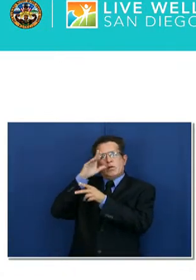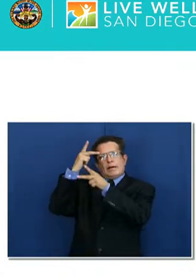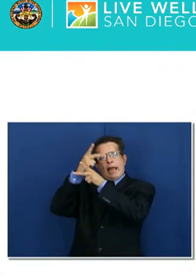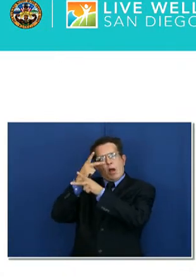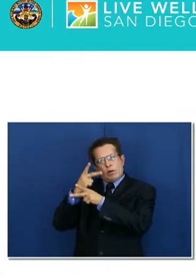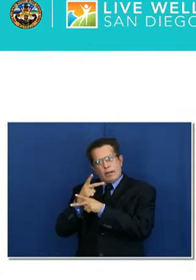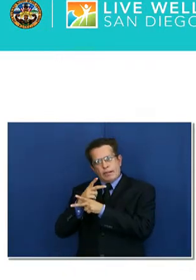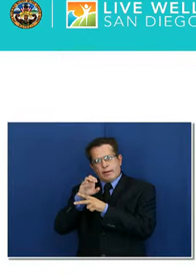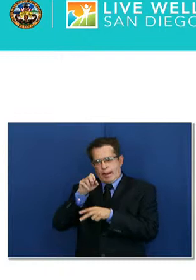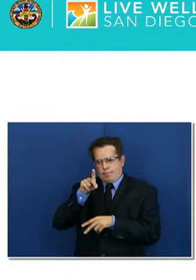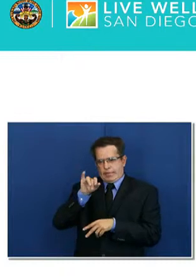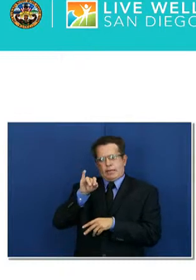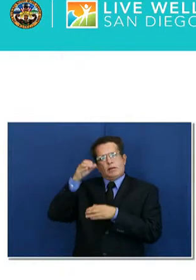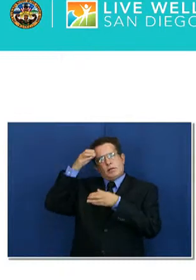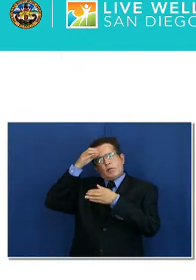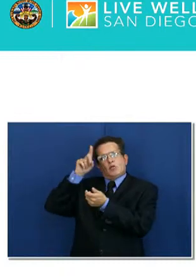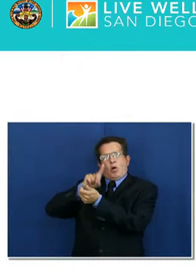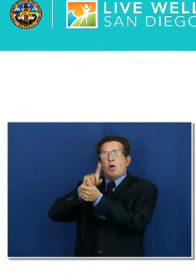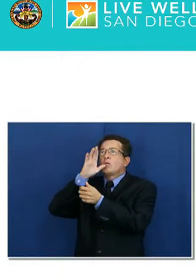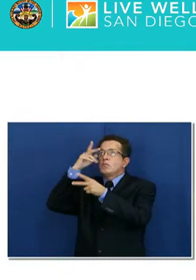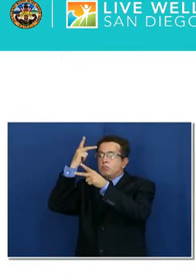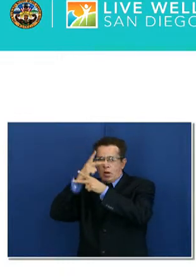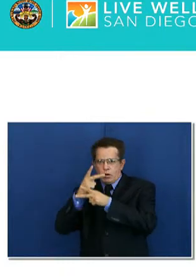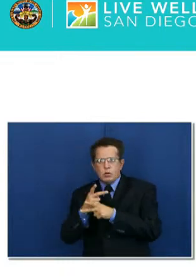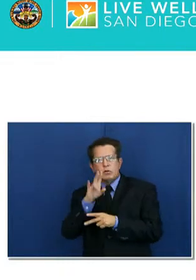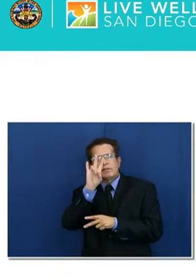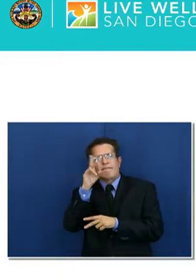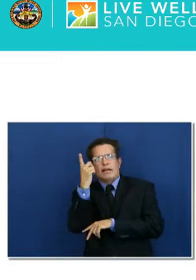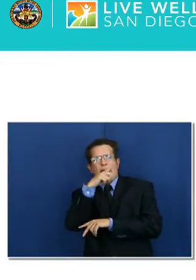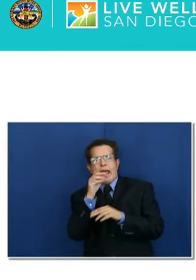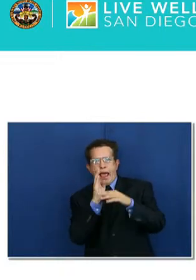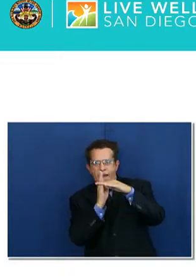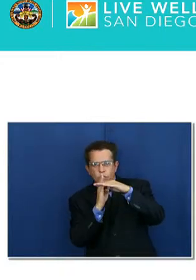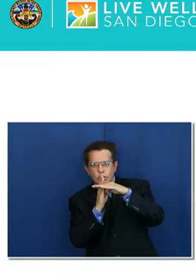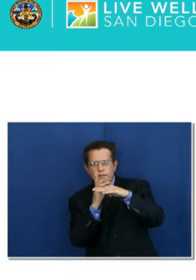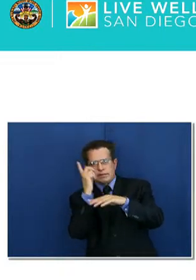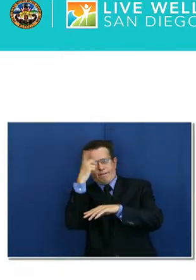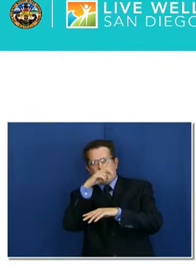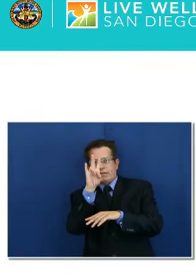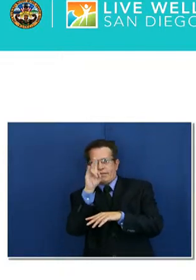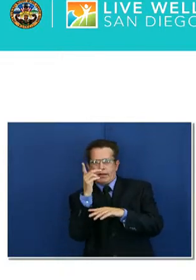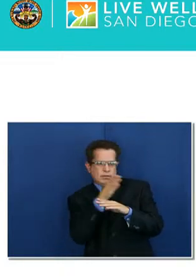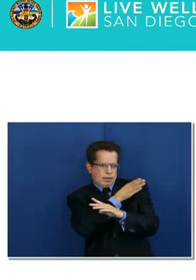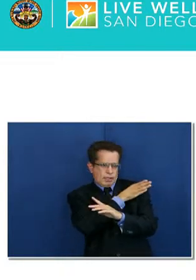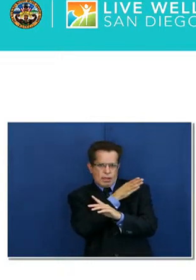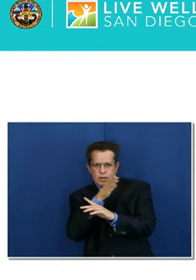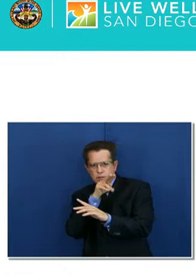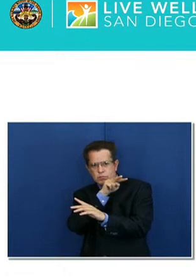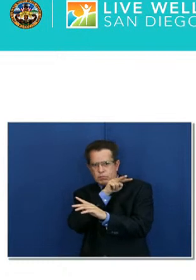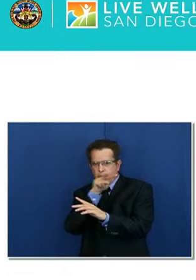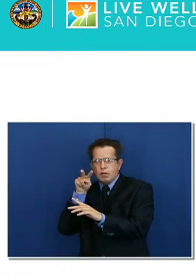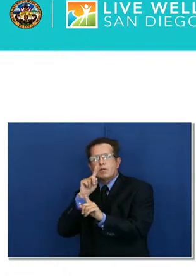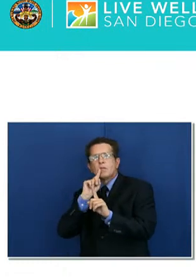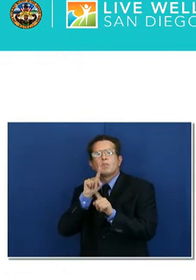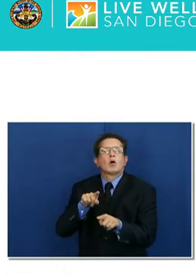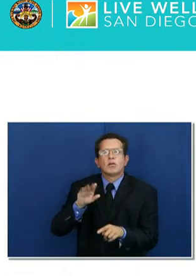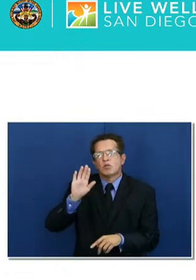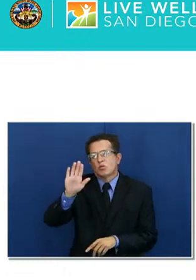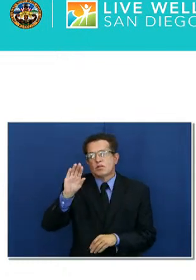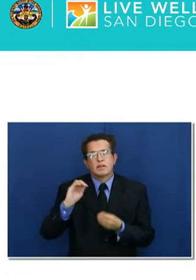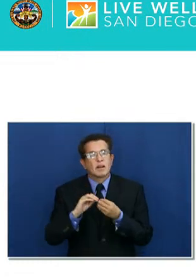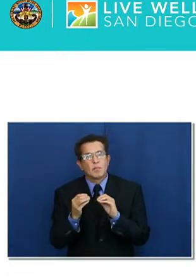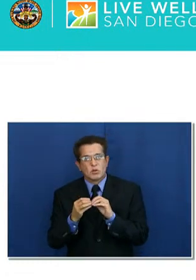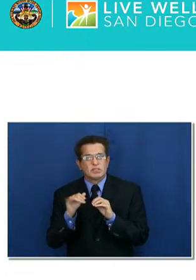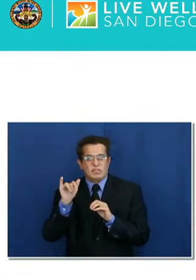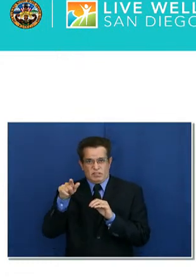the 7-day average after a 7-day lag. And after the red box,